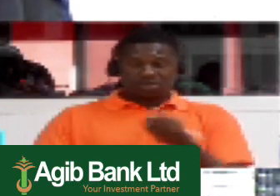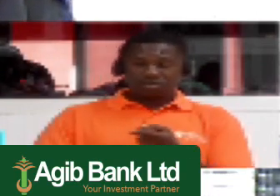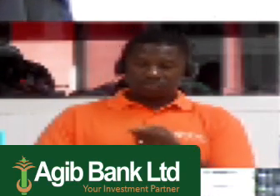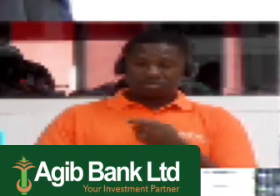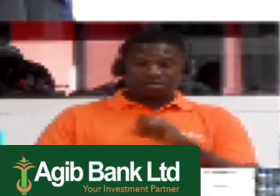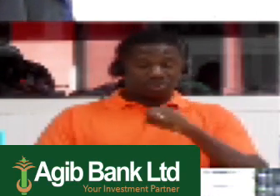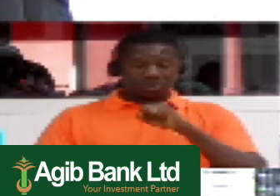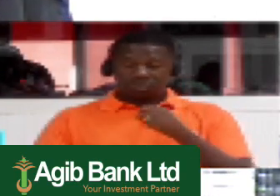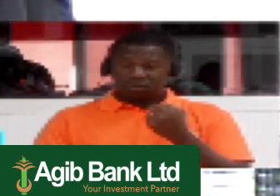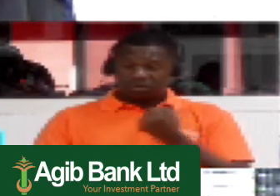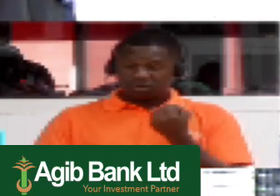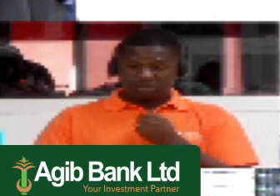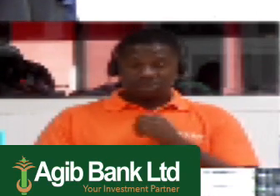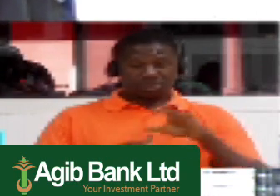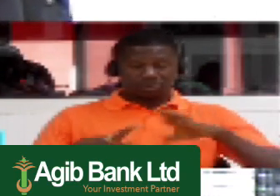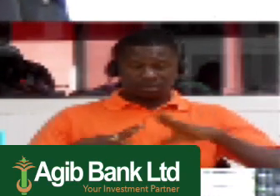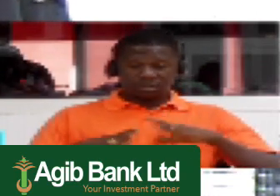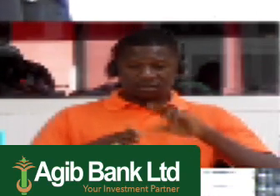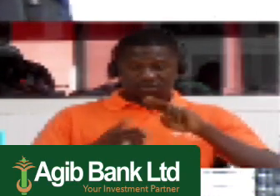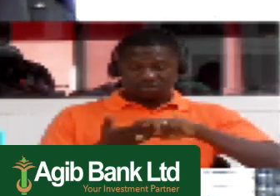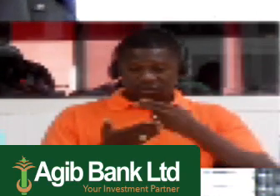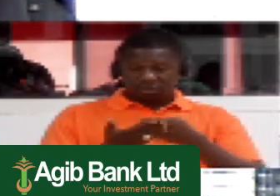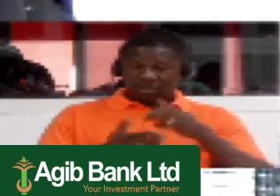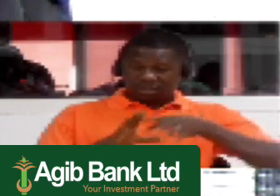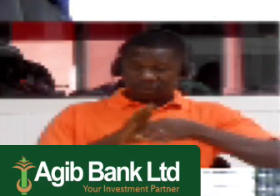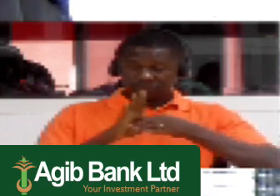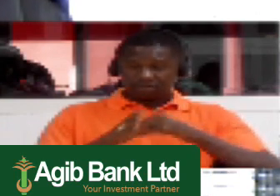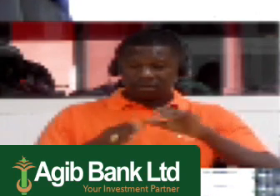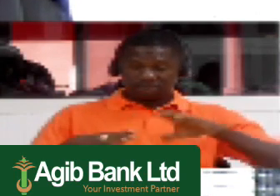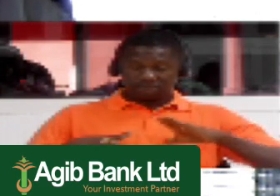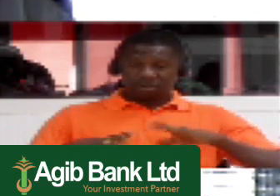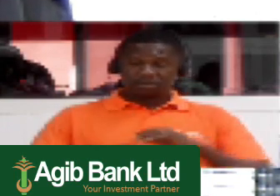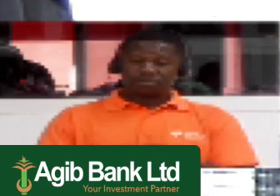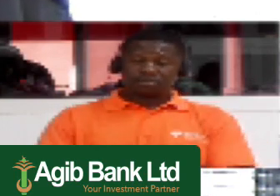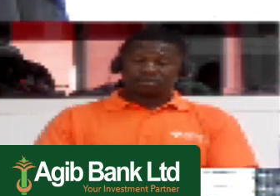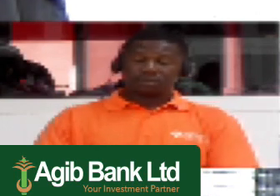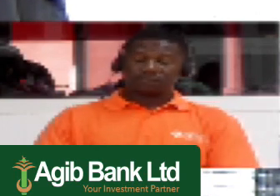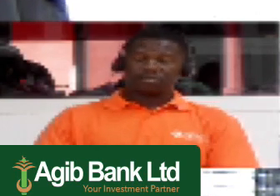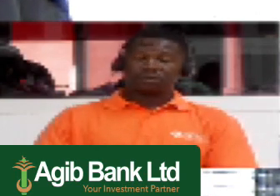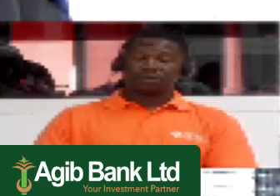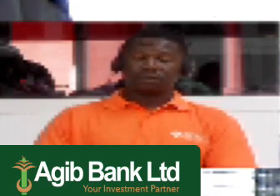Because the barbecue is now ready. I bama nendiro ke. So he insulted